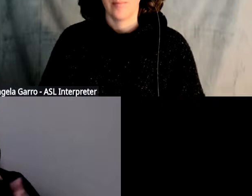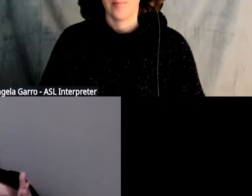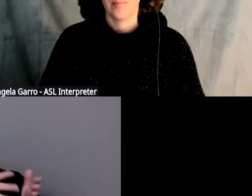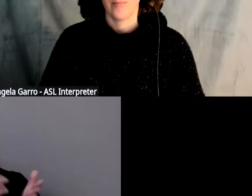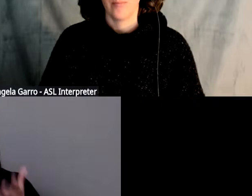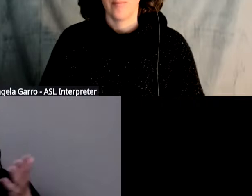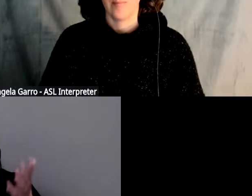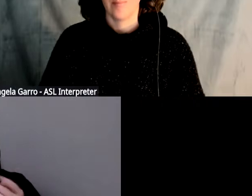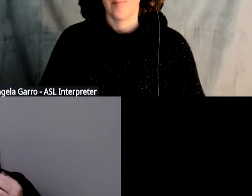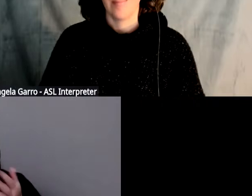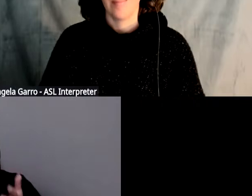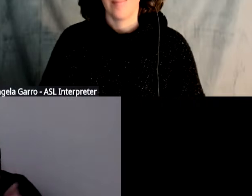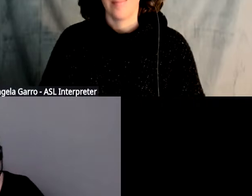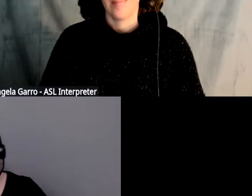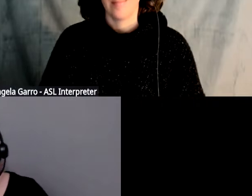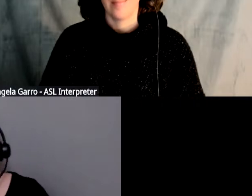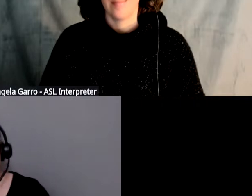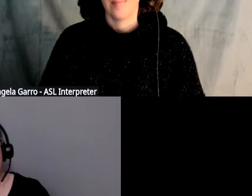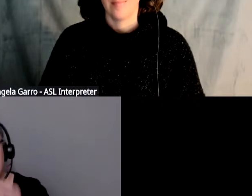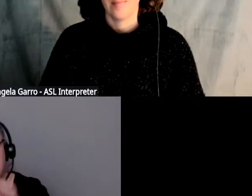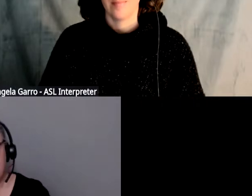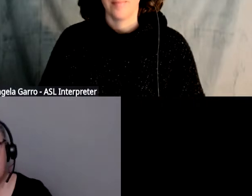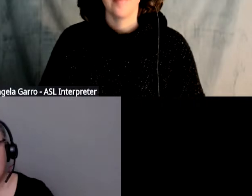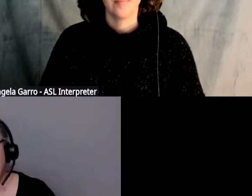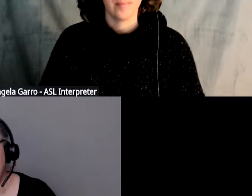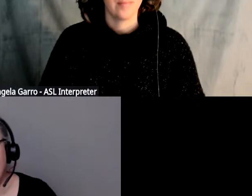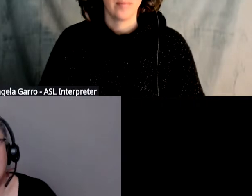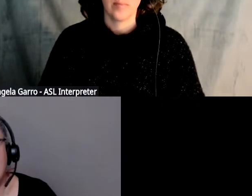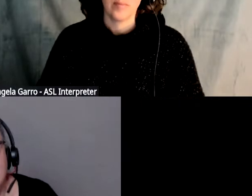Any other thoughts? No, I think it's a good comment.